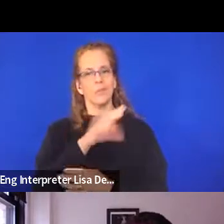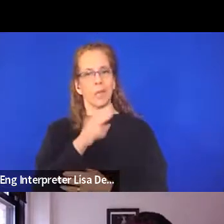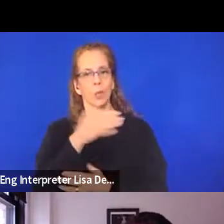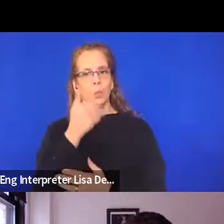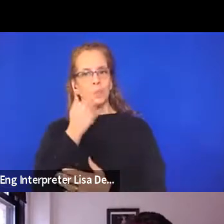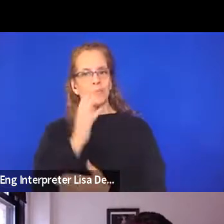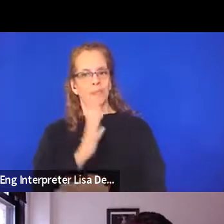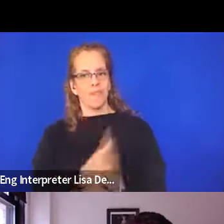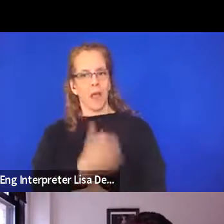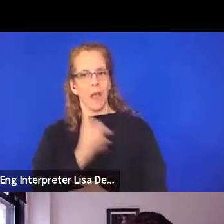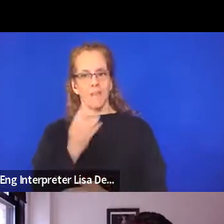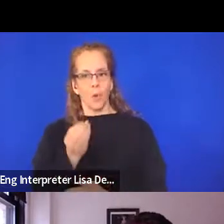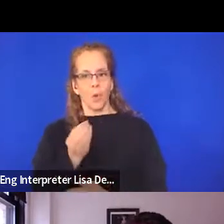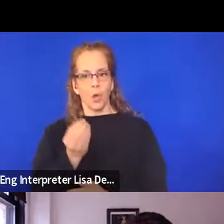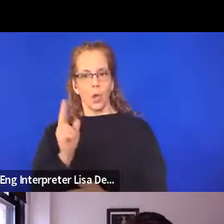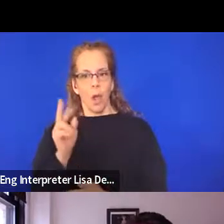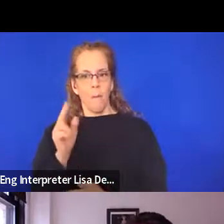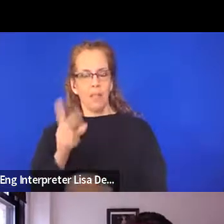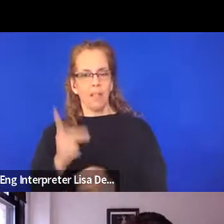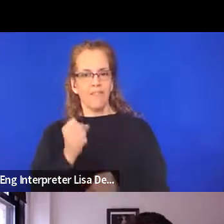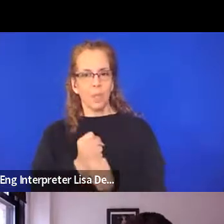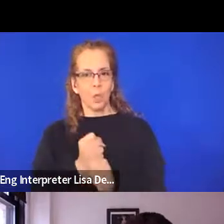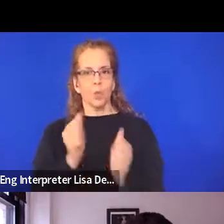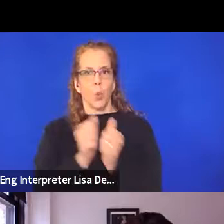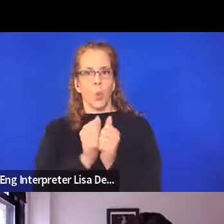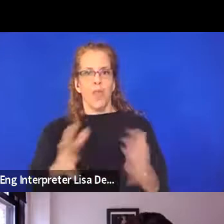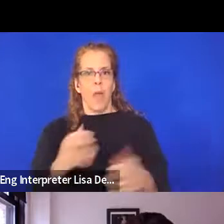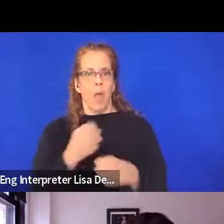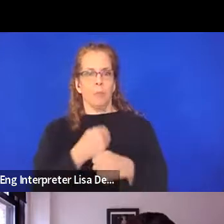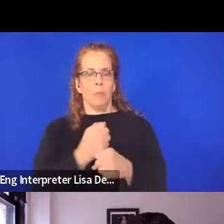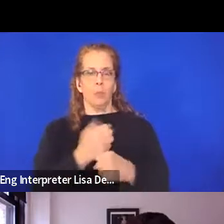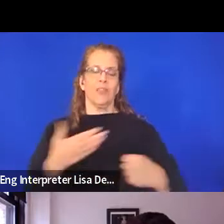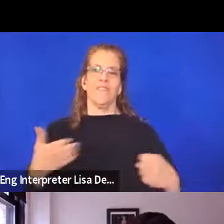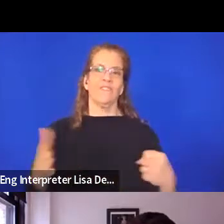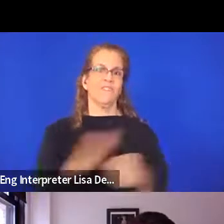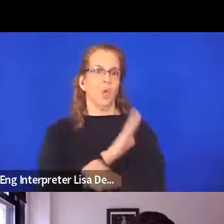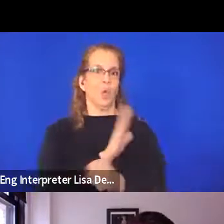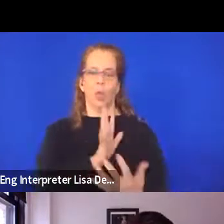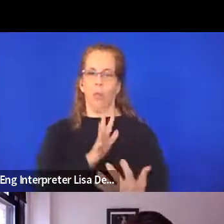producing a full immersive piece, especially with the pandemic.